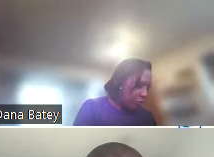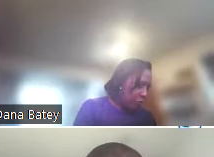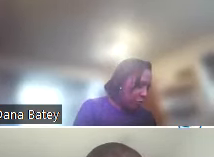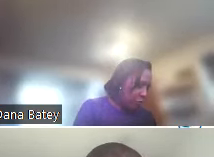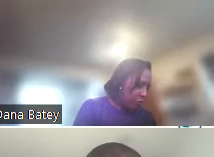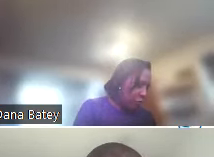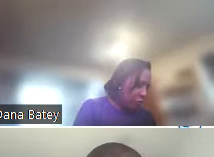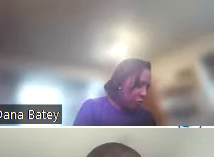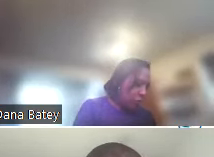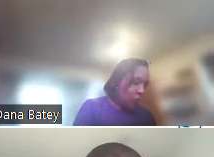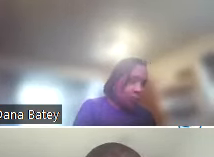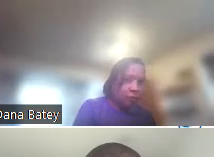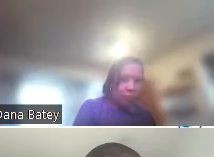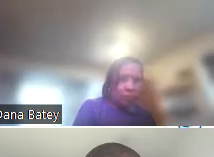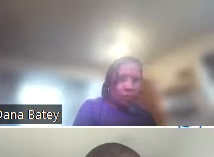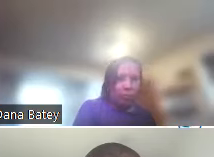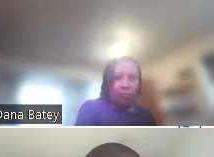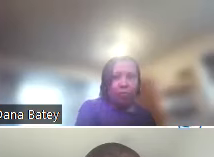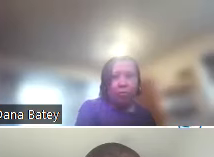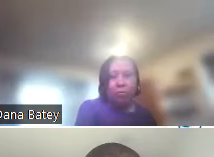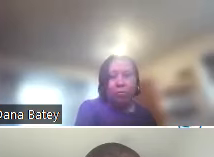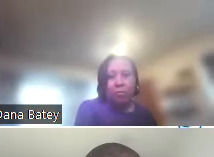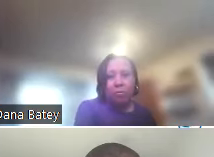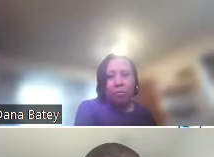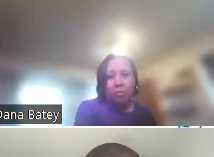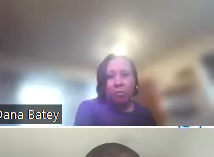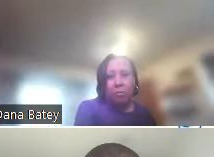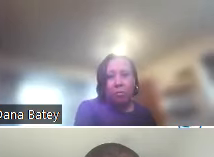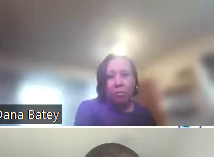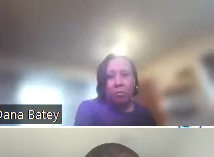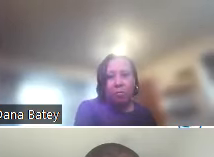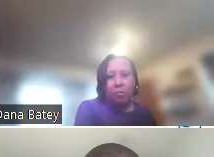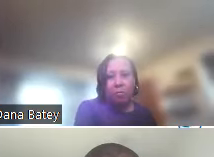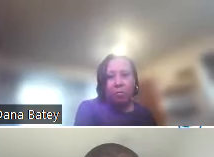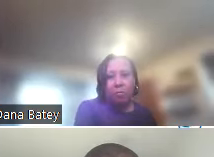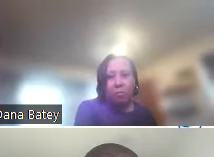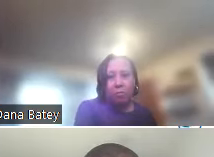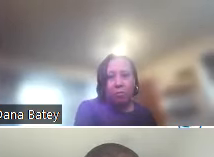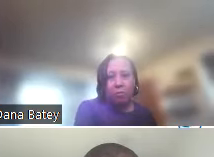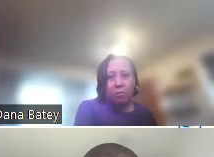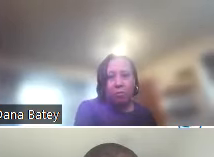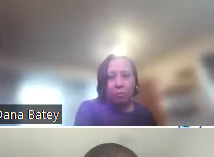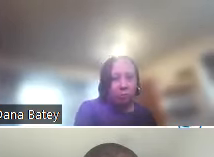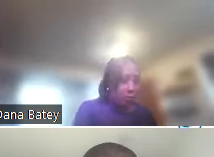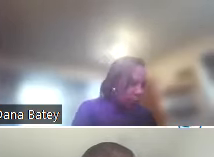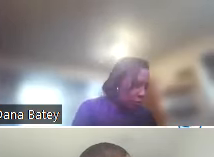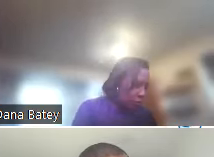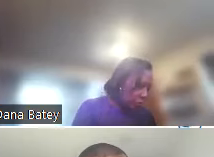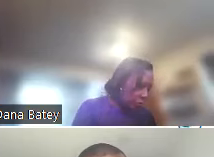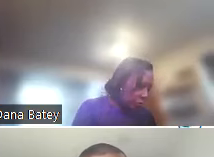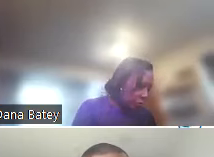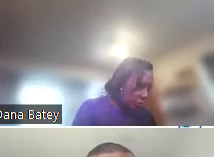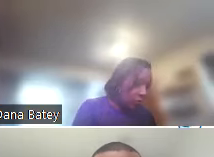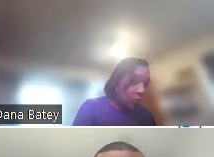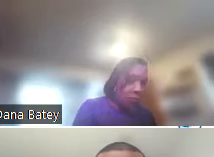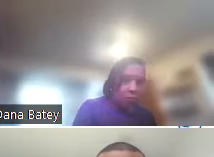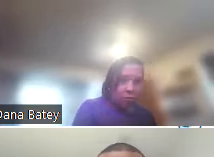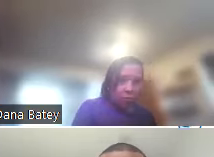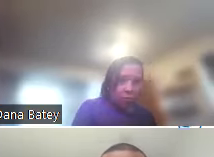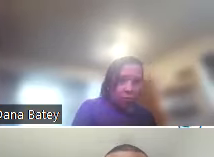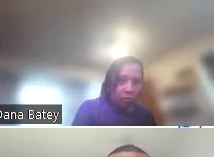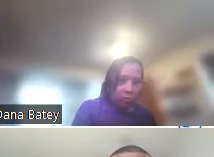that they are talking to each other, and that that data can be made available to mental health providers as they're trying to understand opportunity